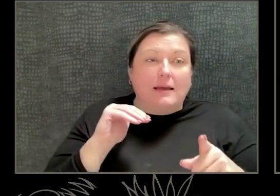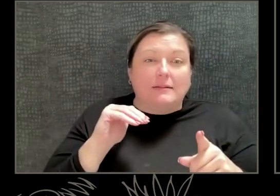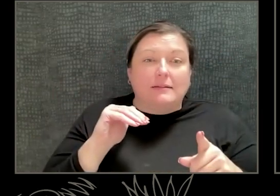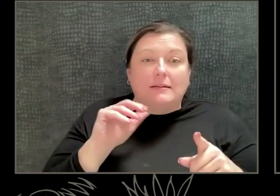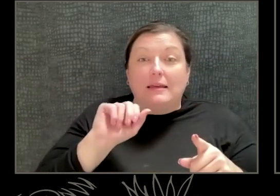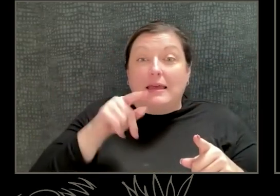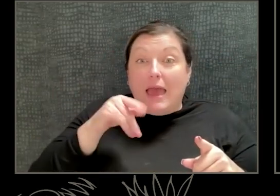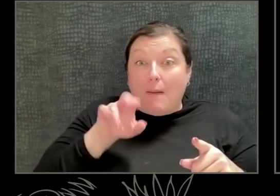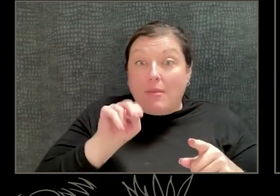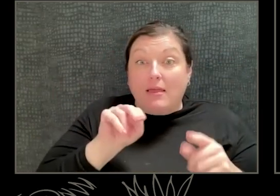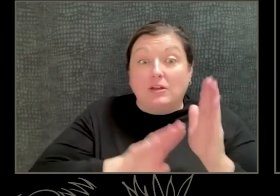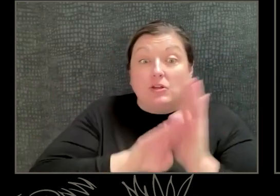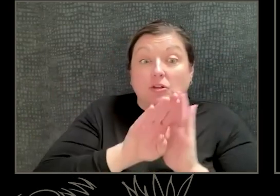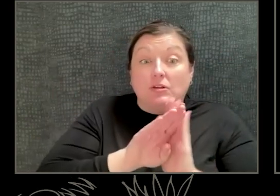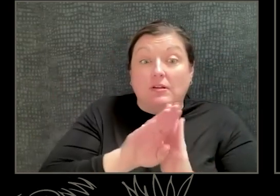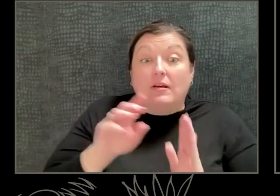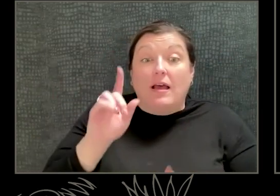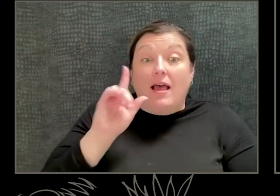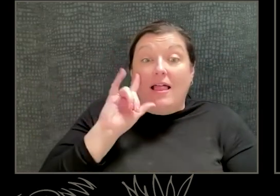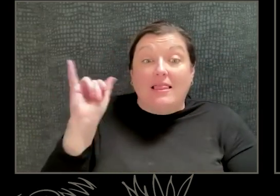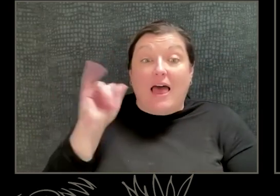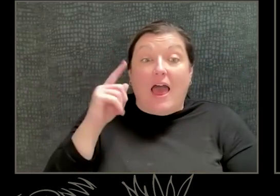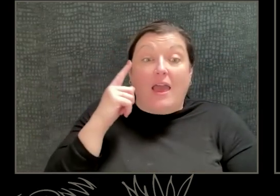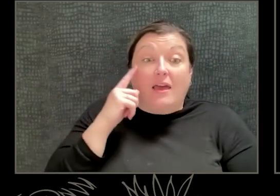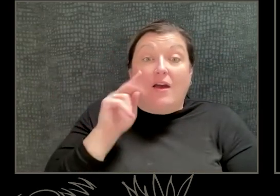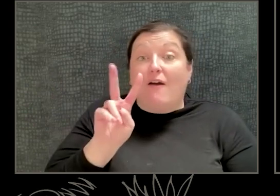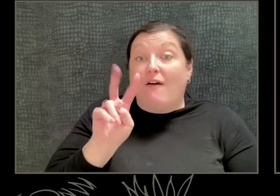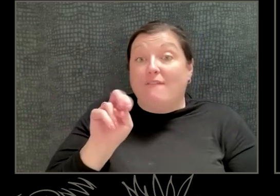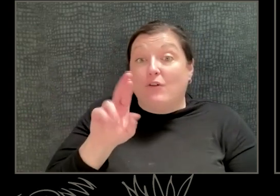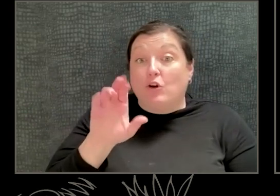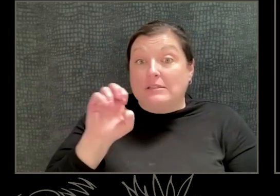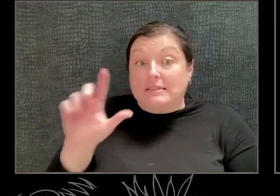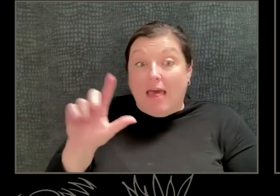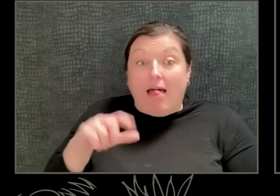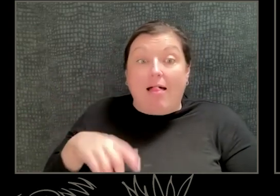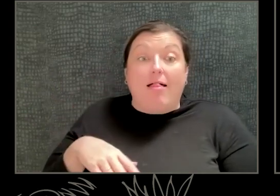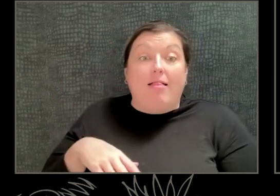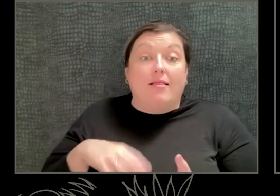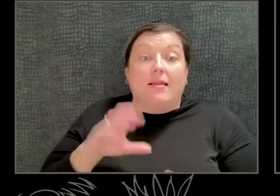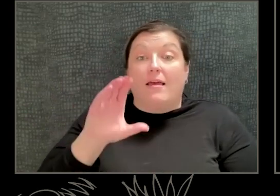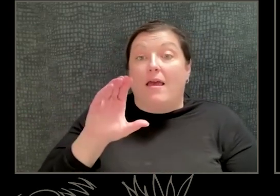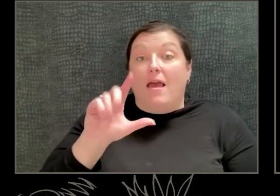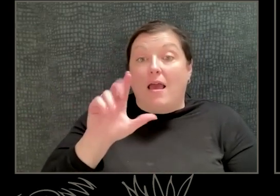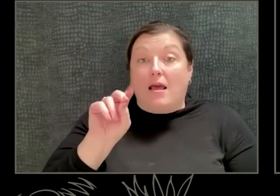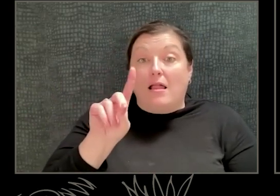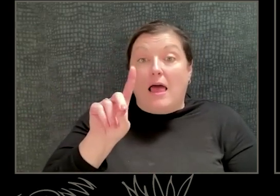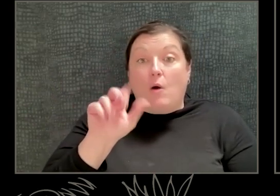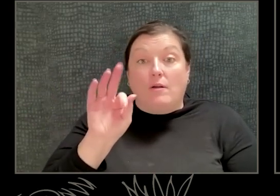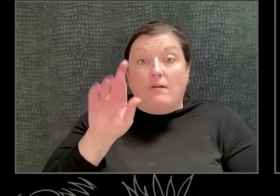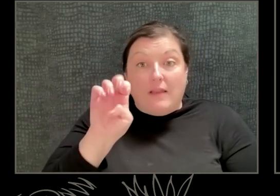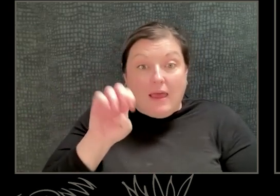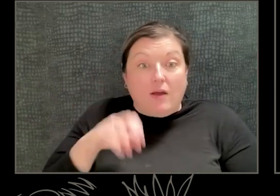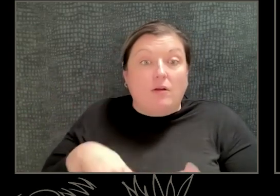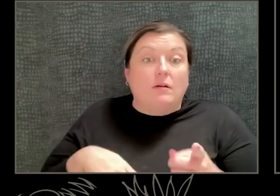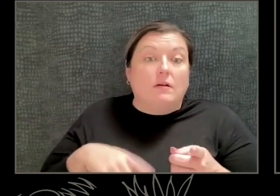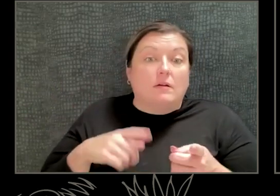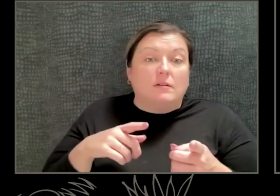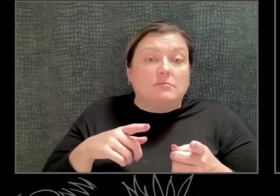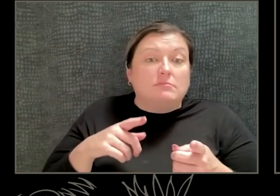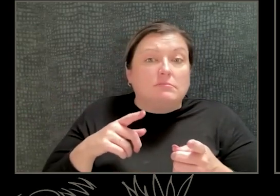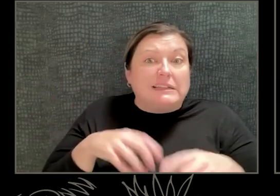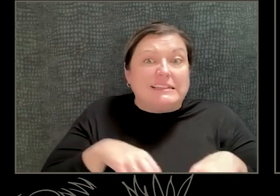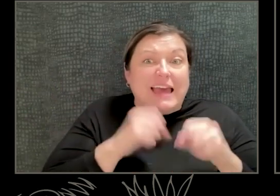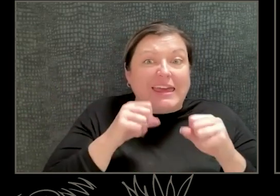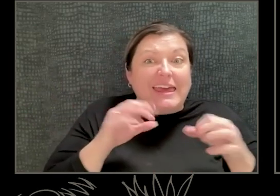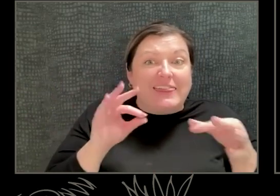development platforms like Vercel, like Cloudflare, to start taking these sync engines, maybe running them for you, or integrating with these